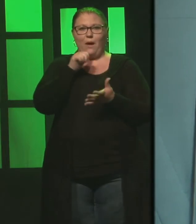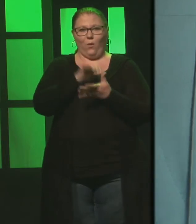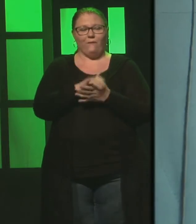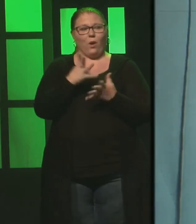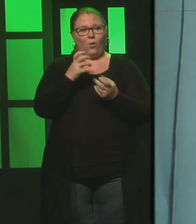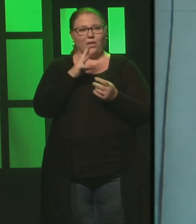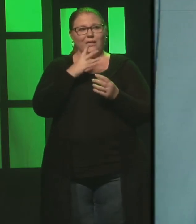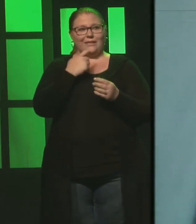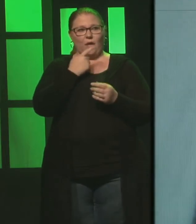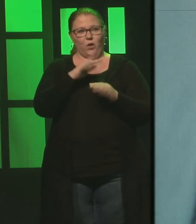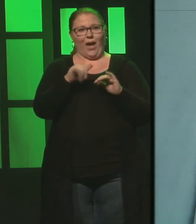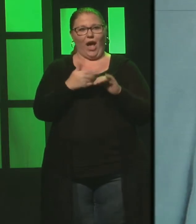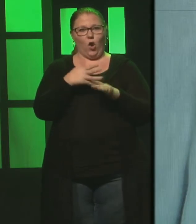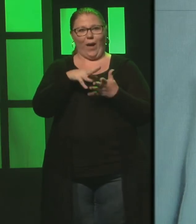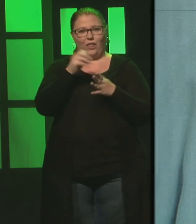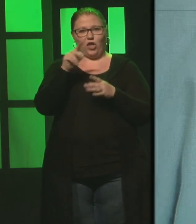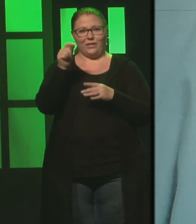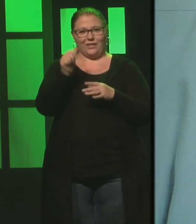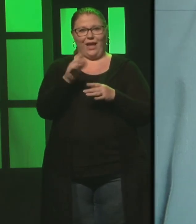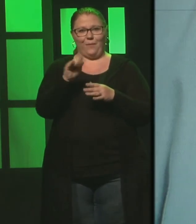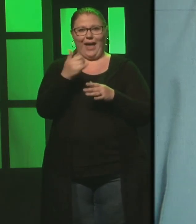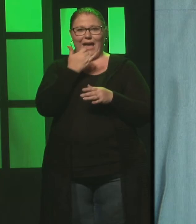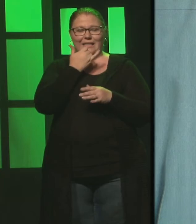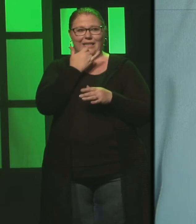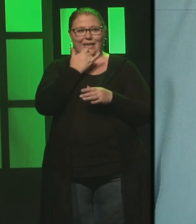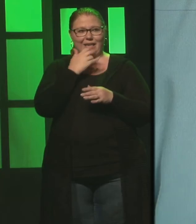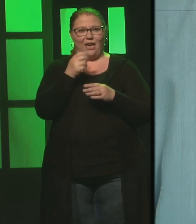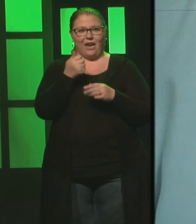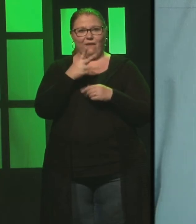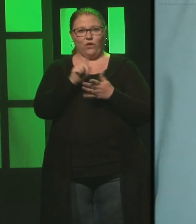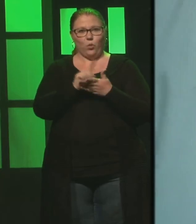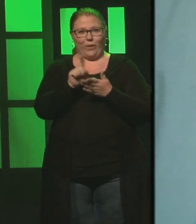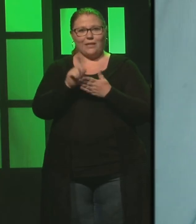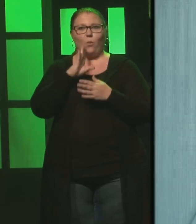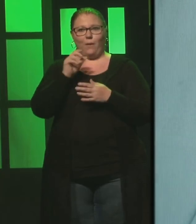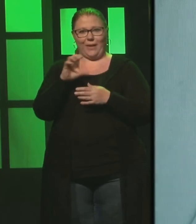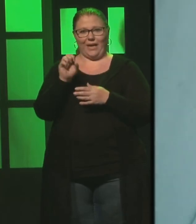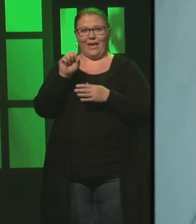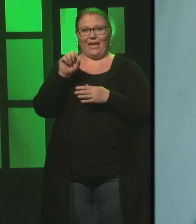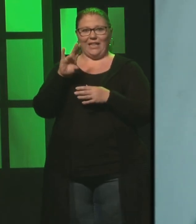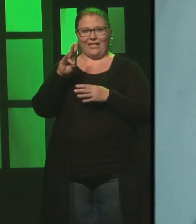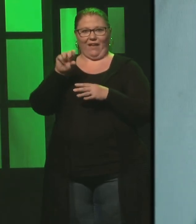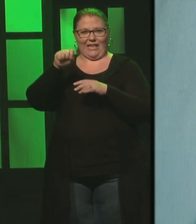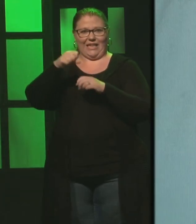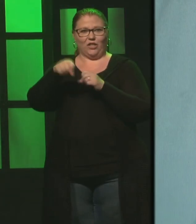accident. In a few weeks, I'll be a septuagenarian. Did I stump you?